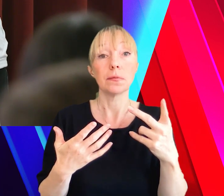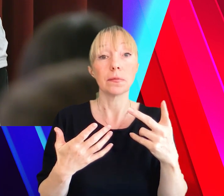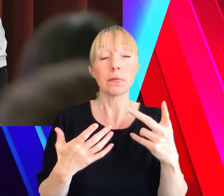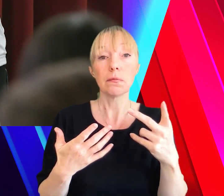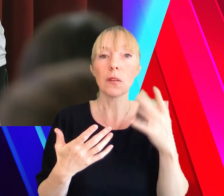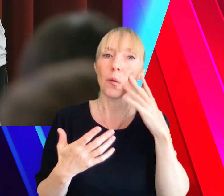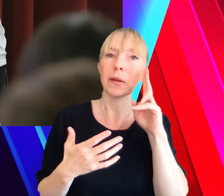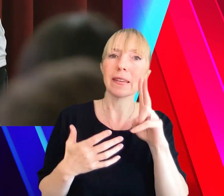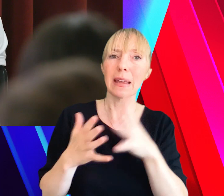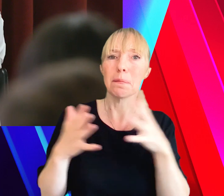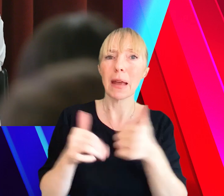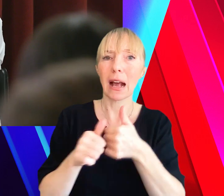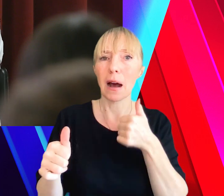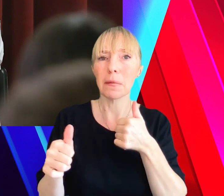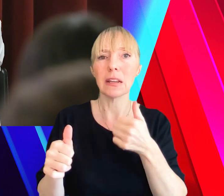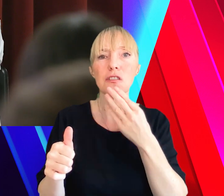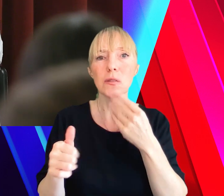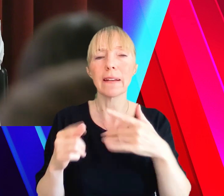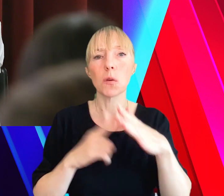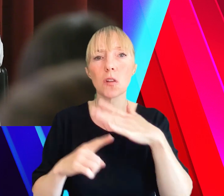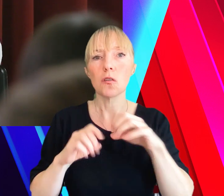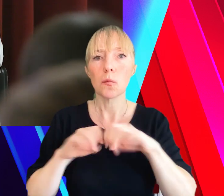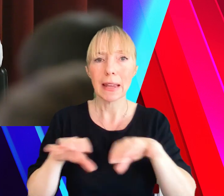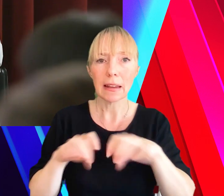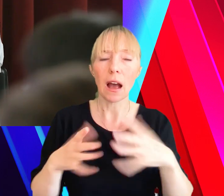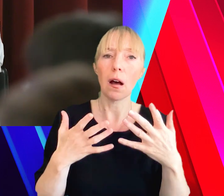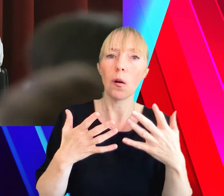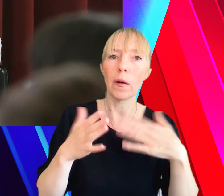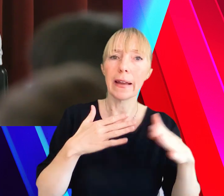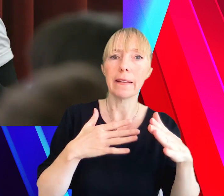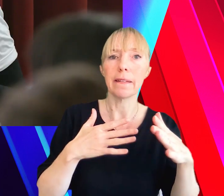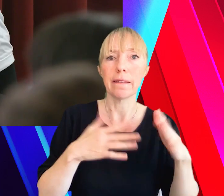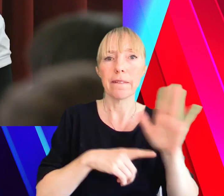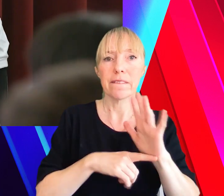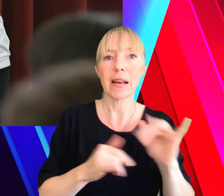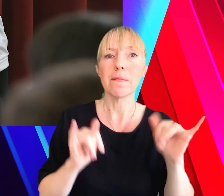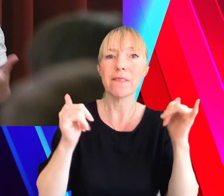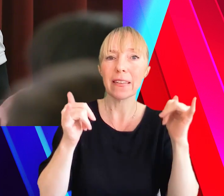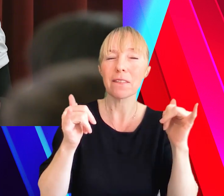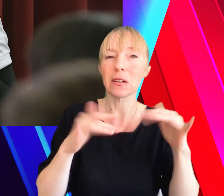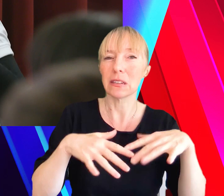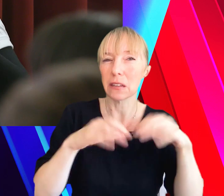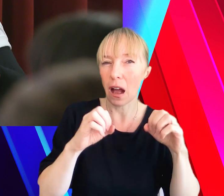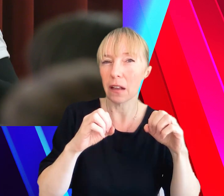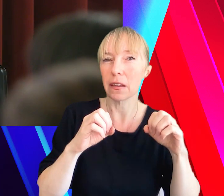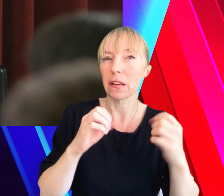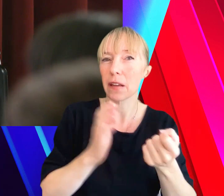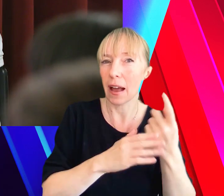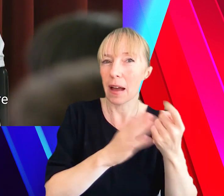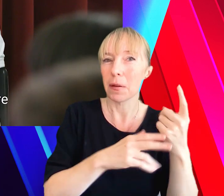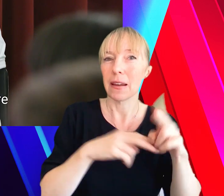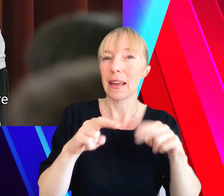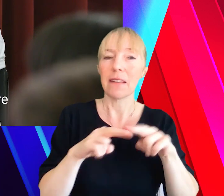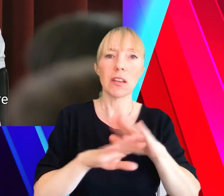I think that when we're seeing, whether it's big companies, you know, online using it for social media, or within film festivals starting to